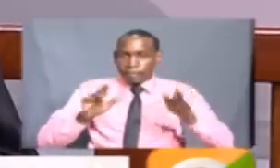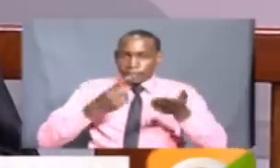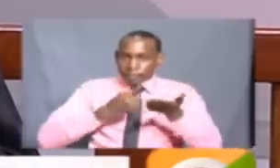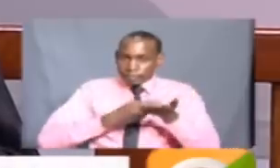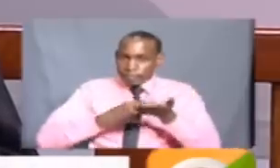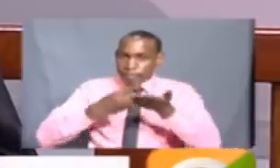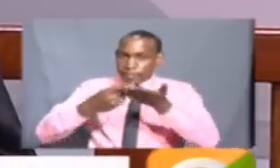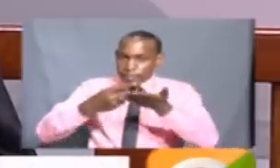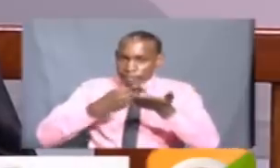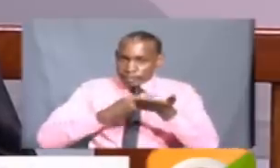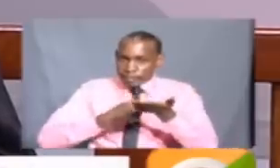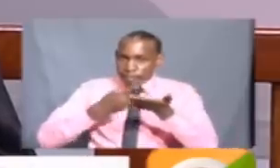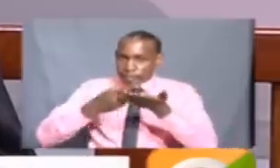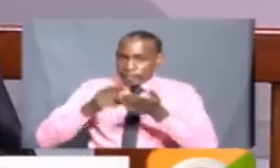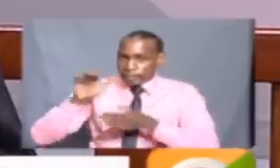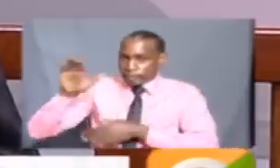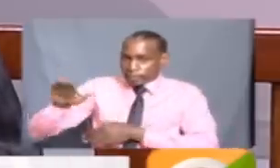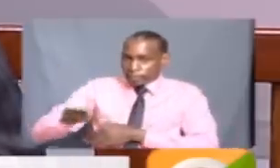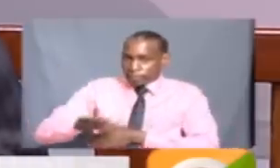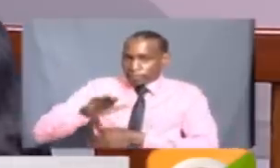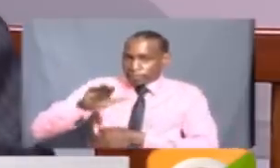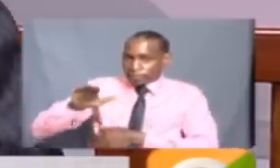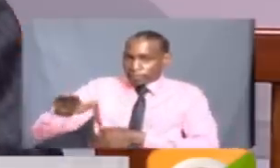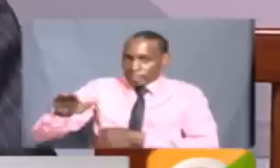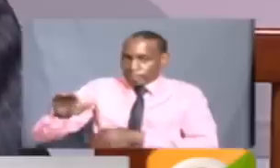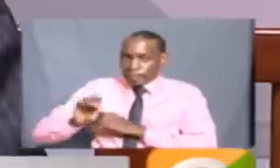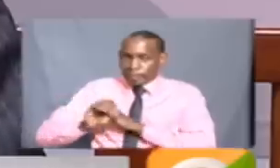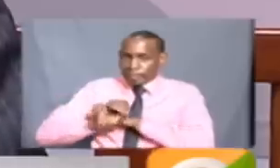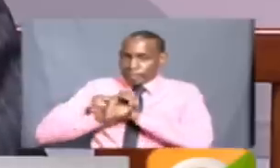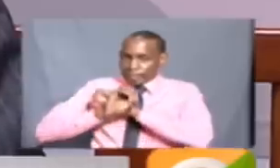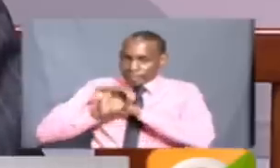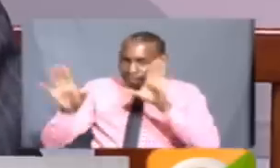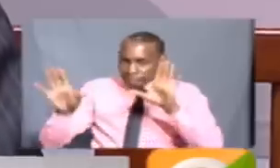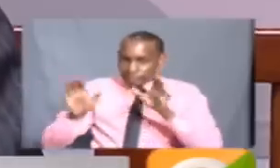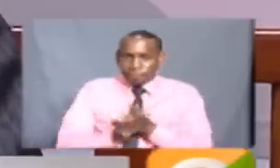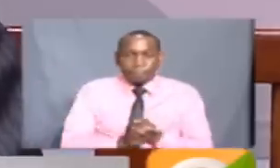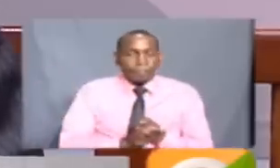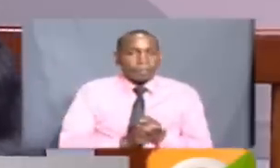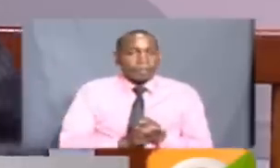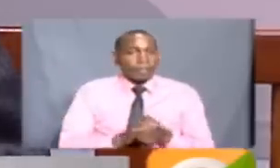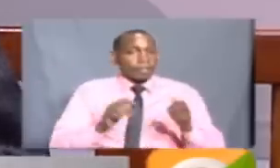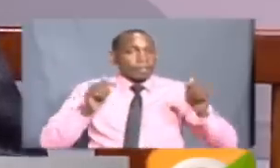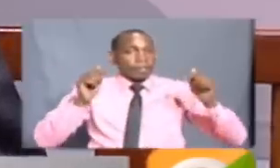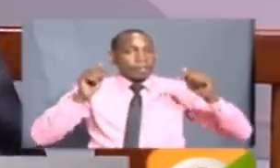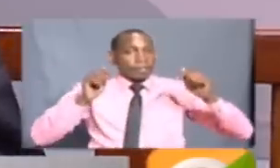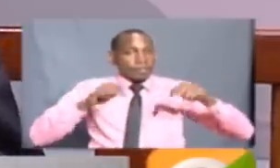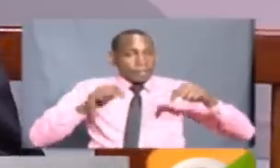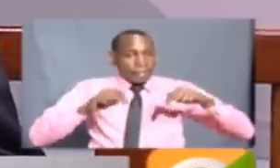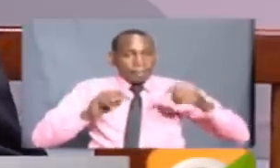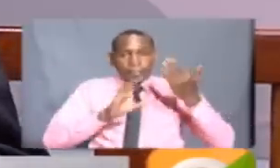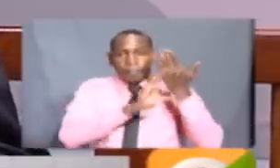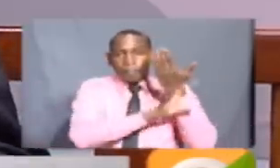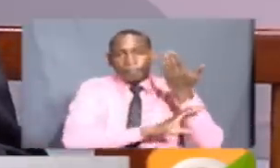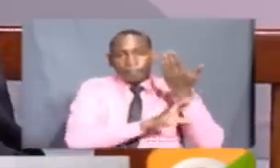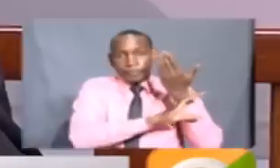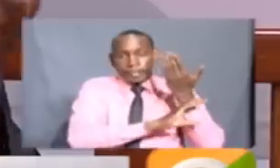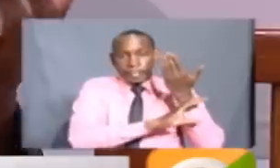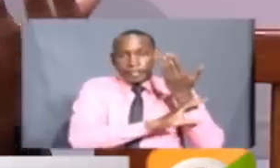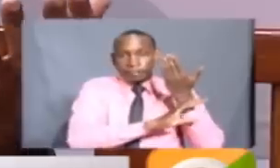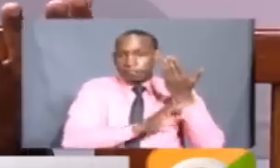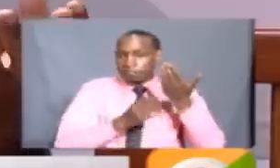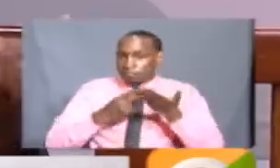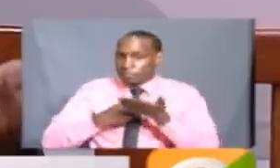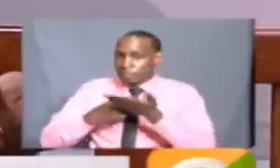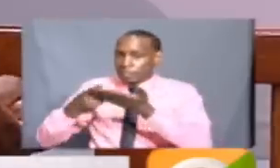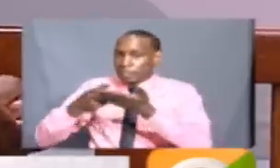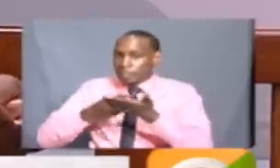debated in Parliament robustly. Today, the country does not